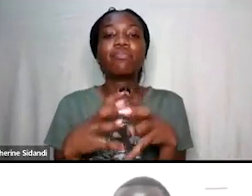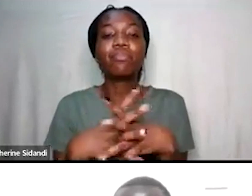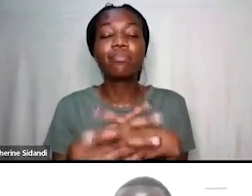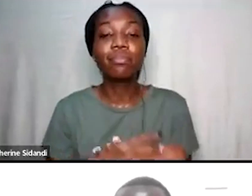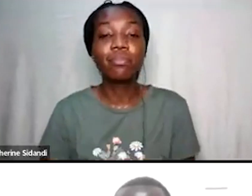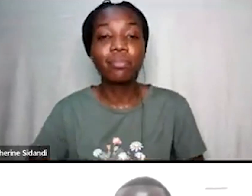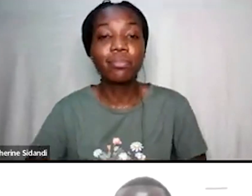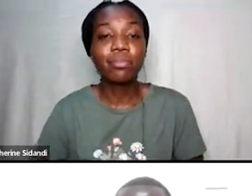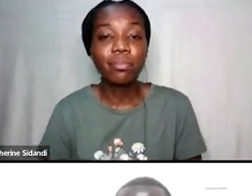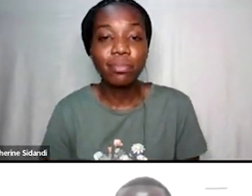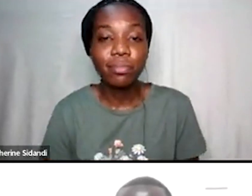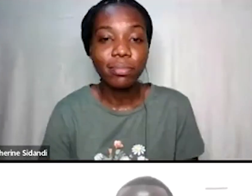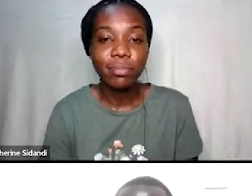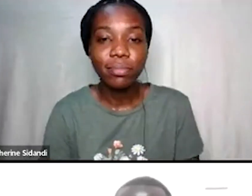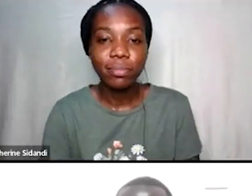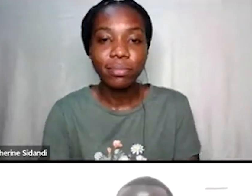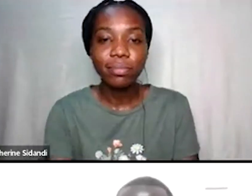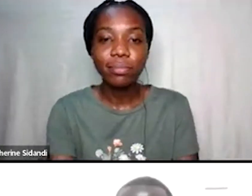Right.